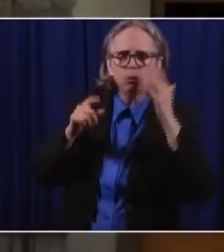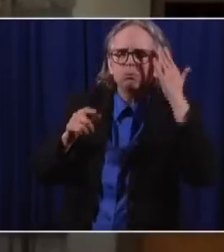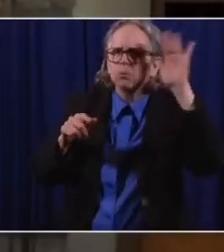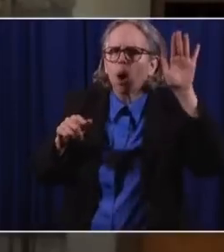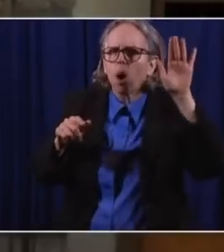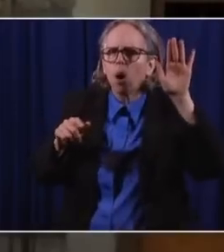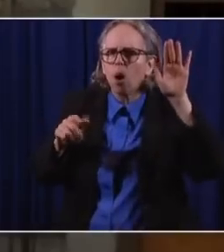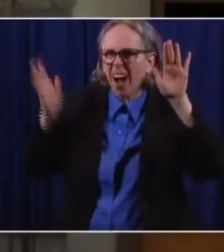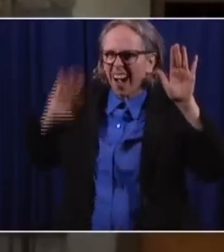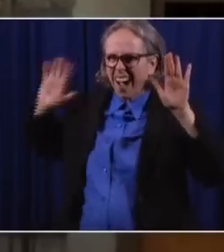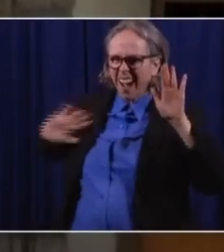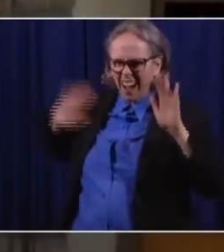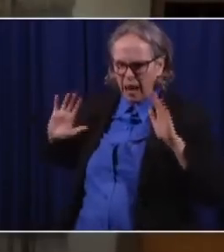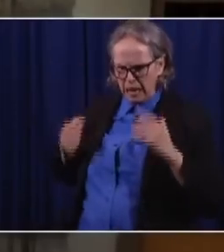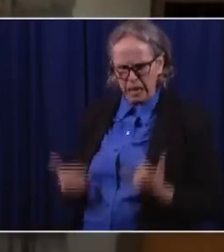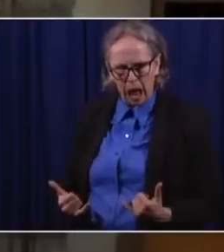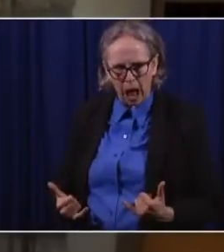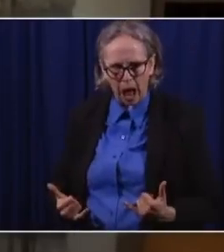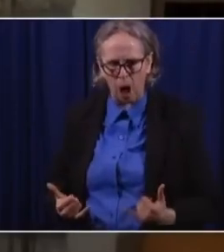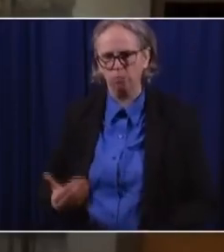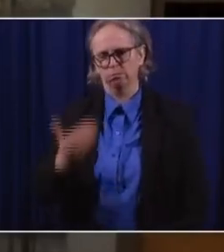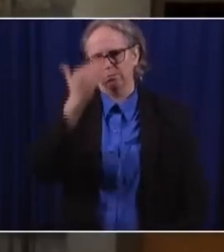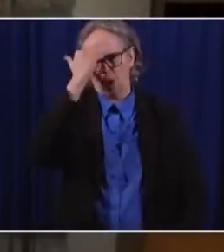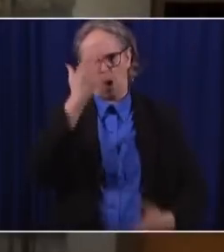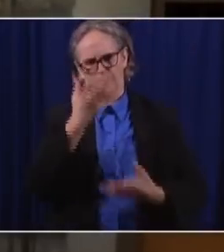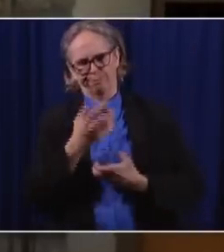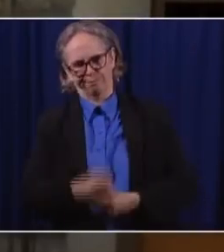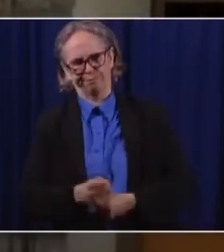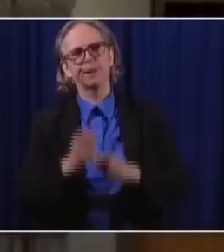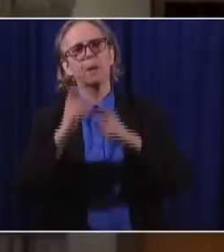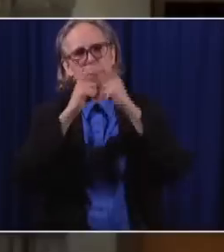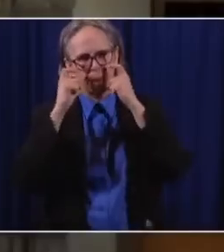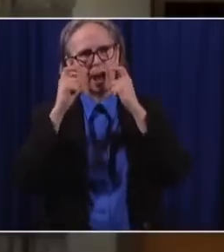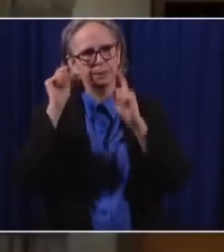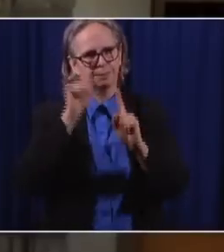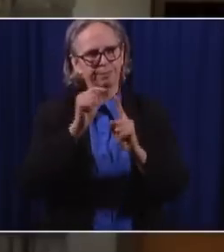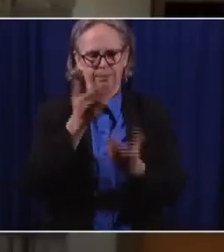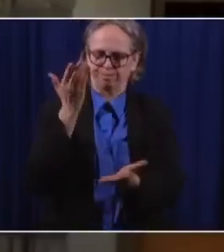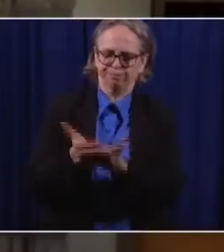really what would appear to be pretty strong evidence that there's not much